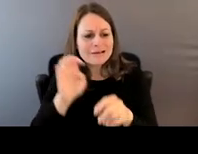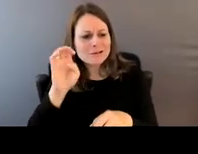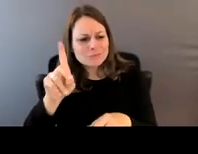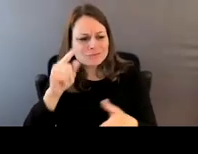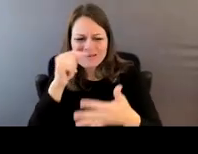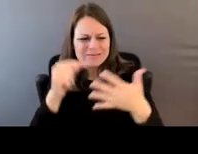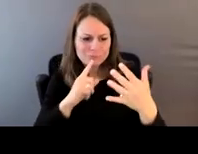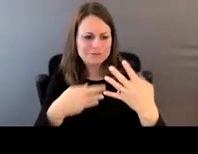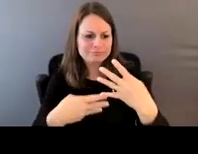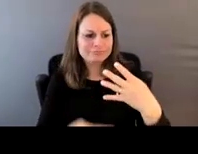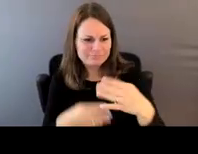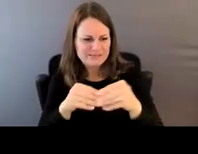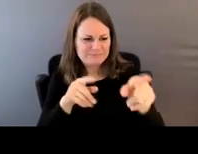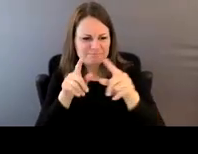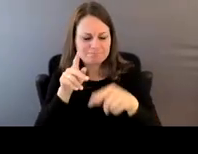self-direction.